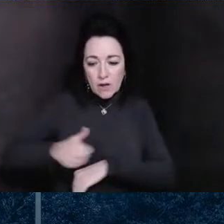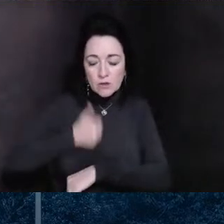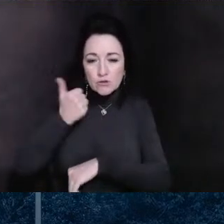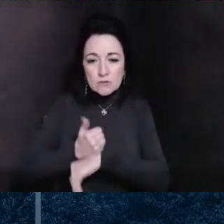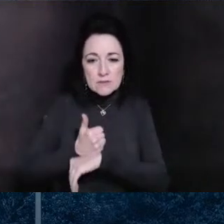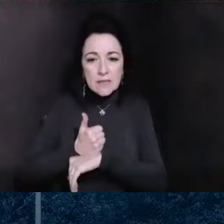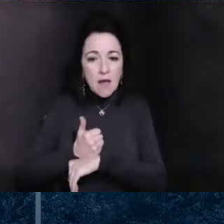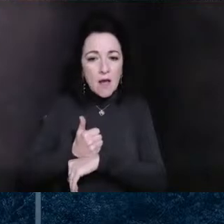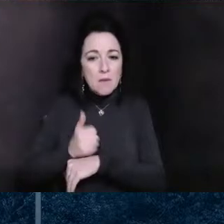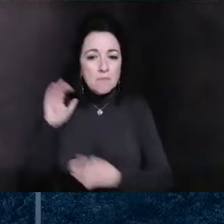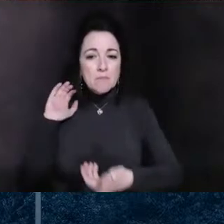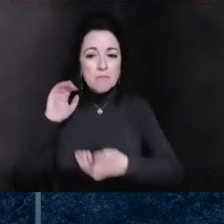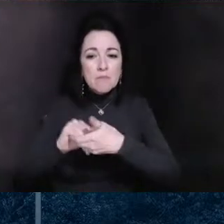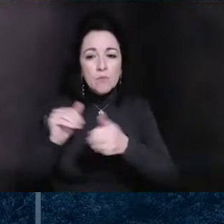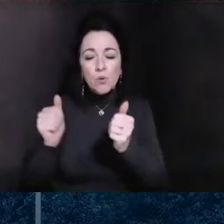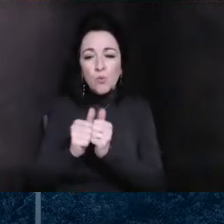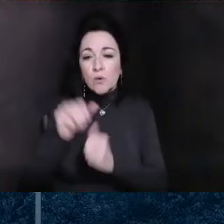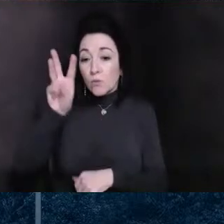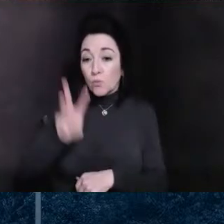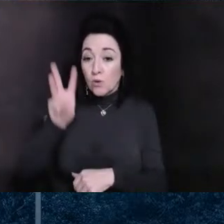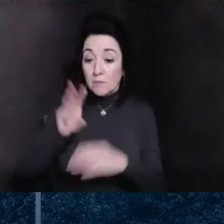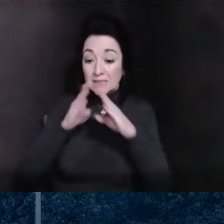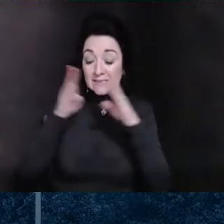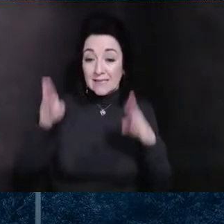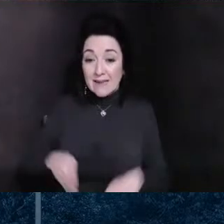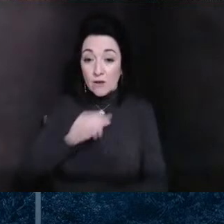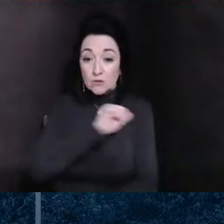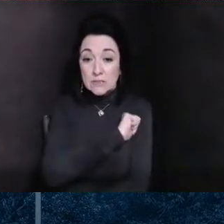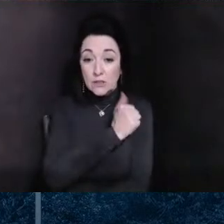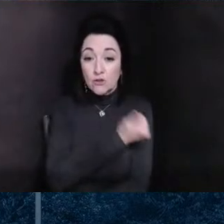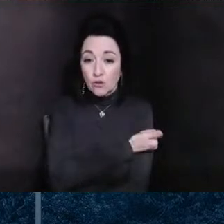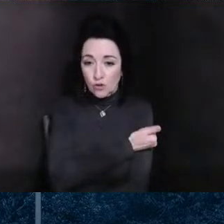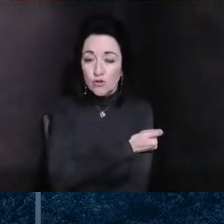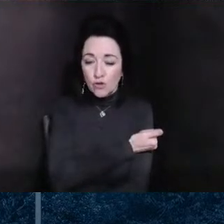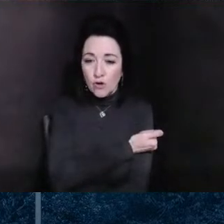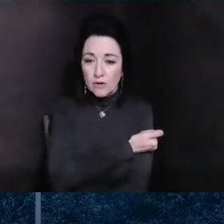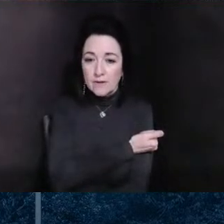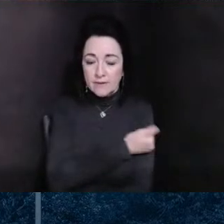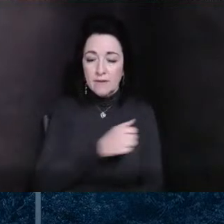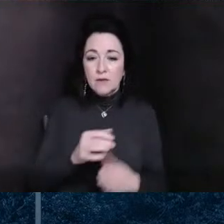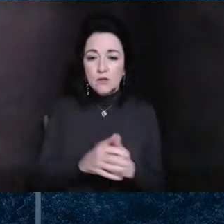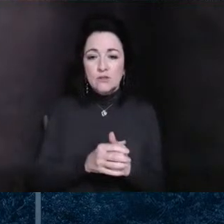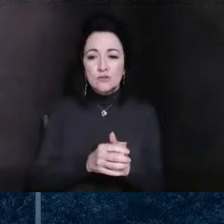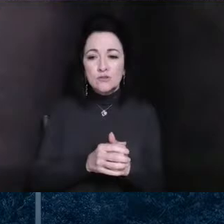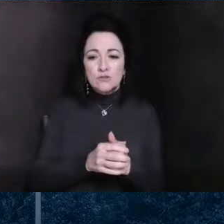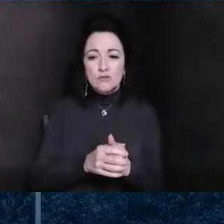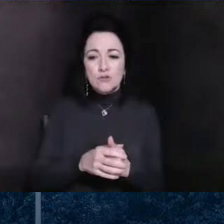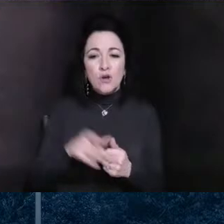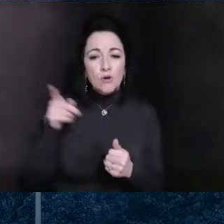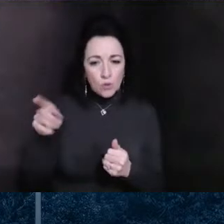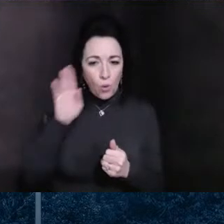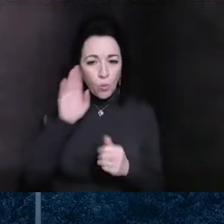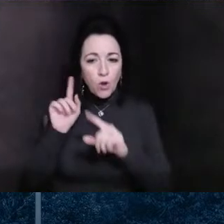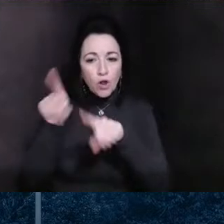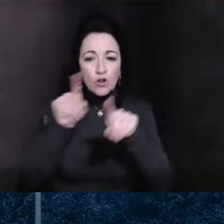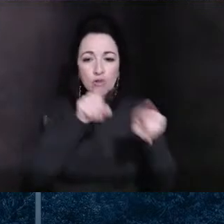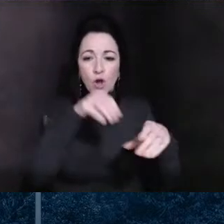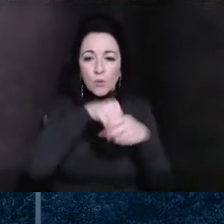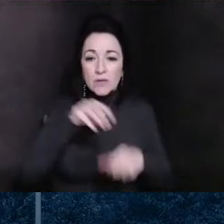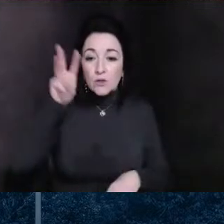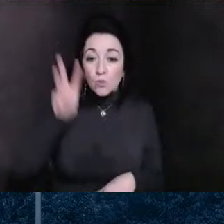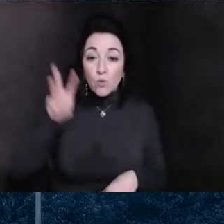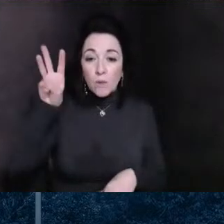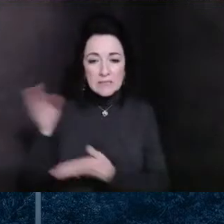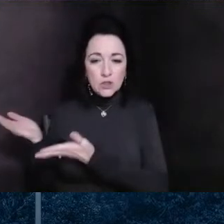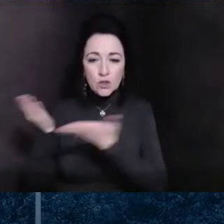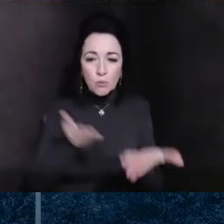Wilmington Housing Authority this week with several high rises, but we're working with folks across the